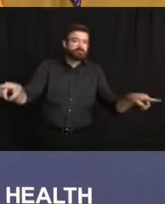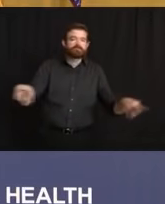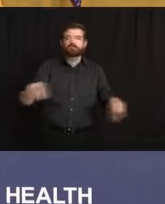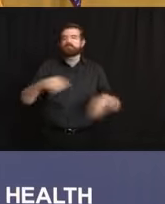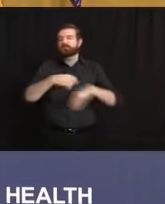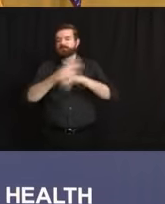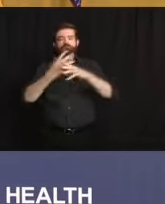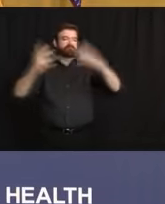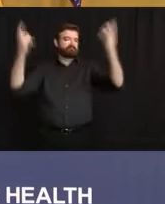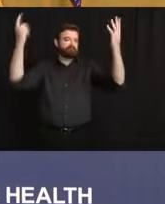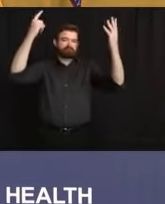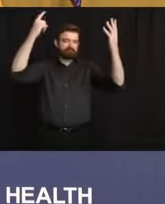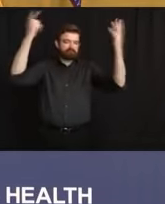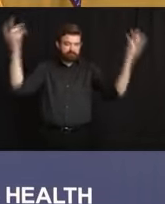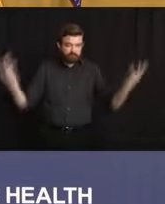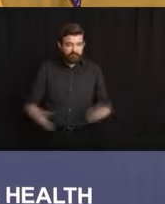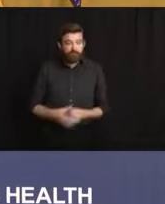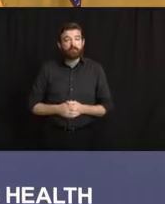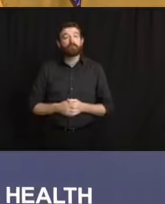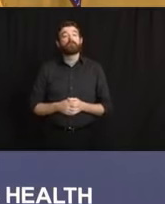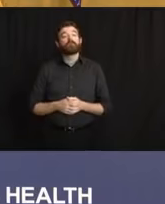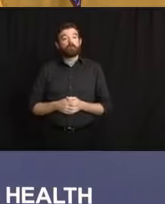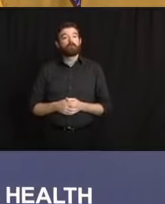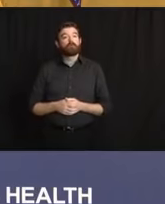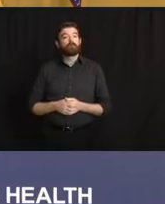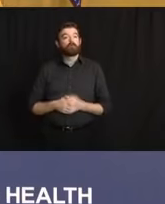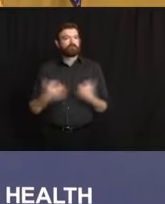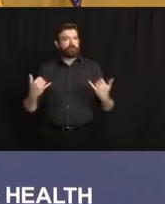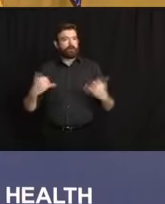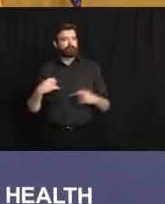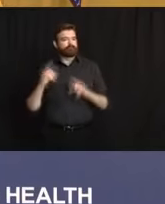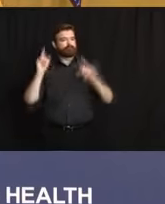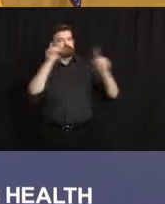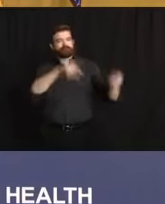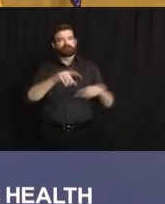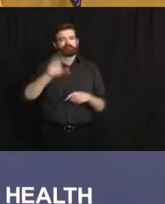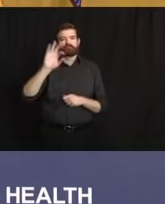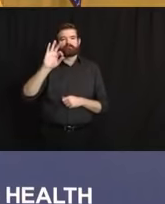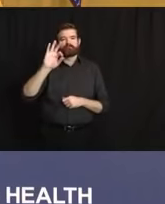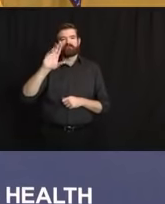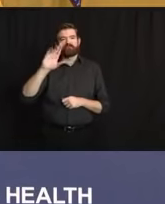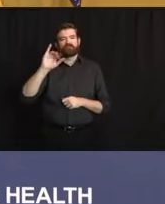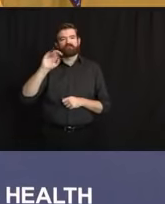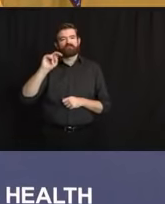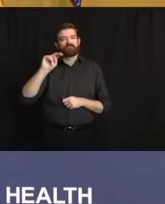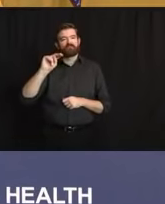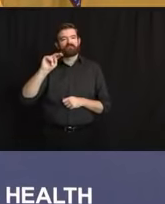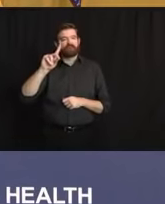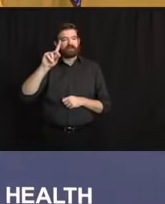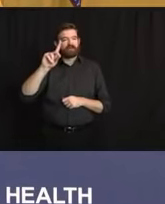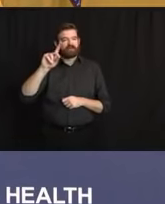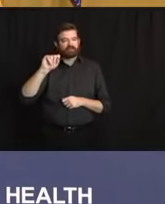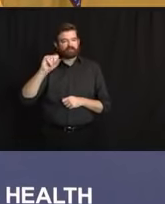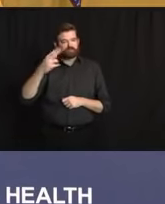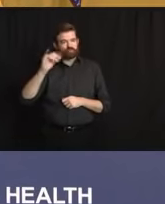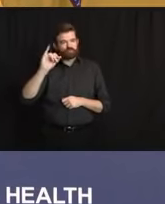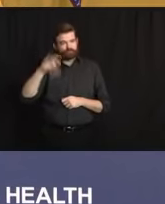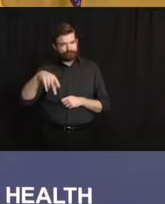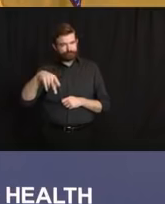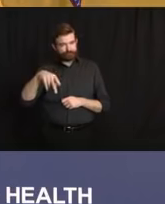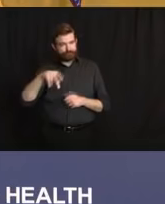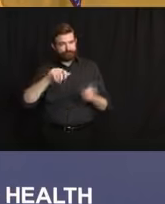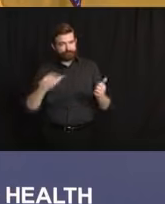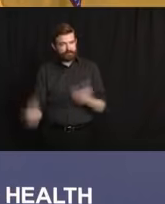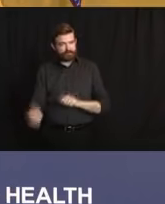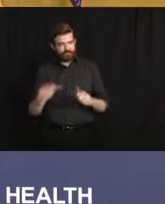honored to be at Friendship Baptist later today, and I'm in one of those 28 that are registered. This one is indoors with Pastor Taylor,